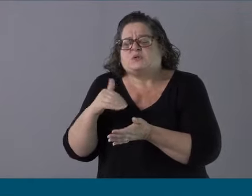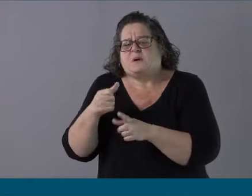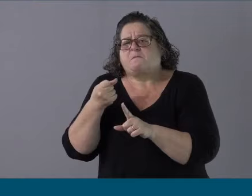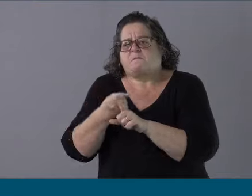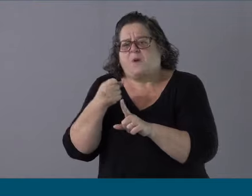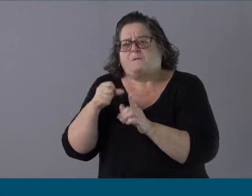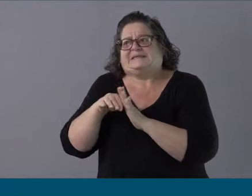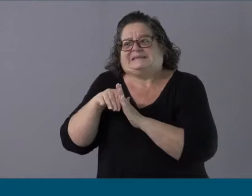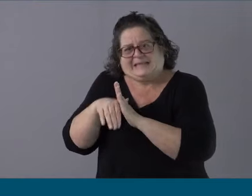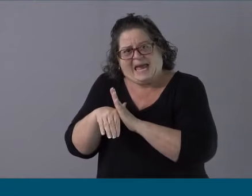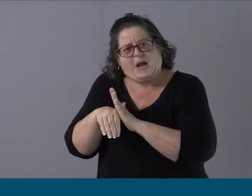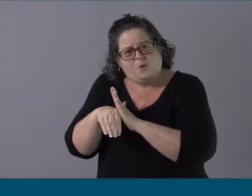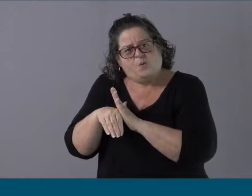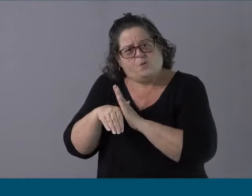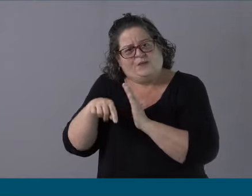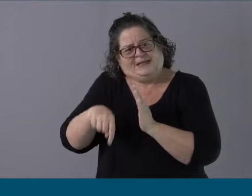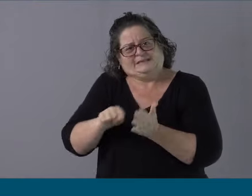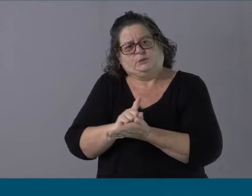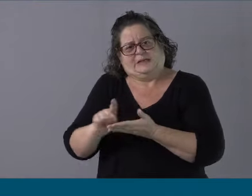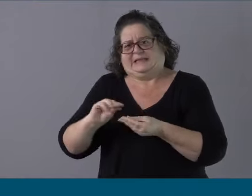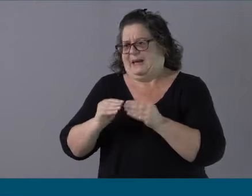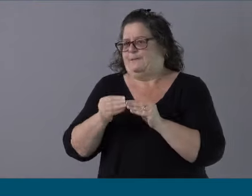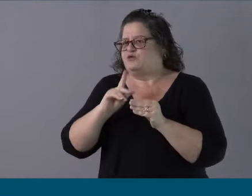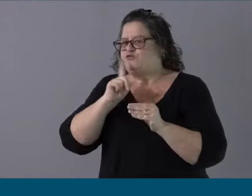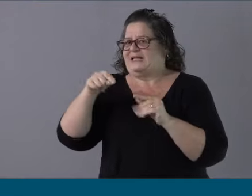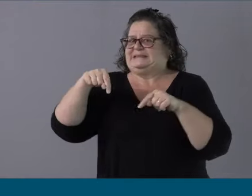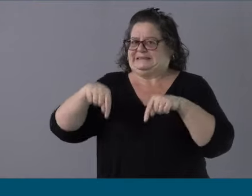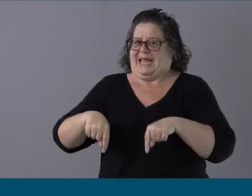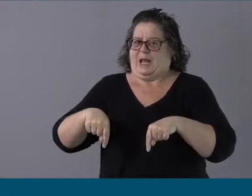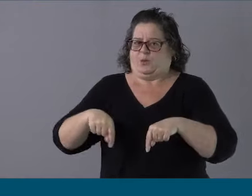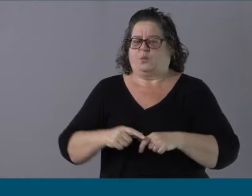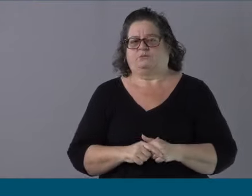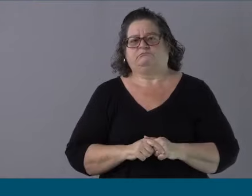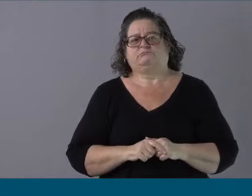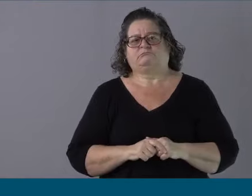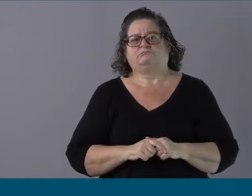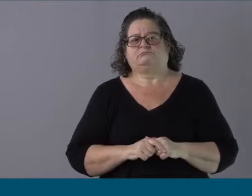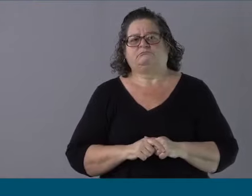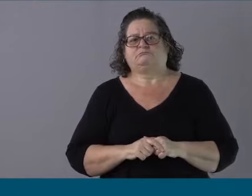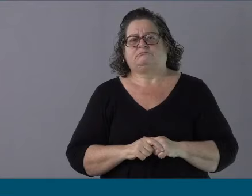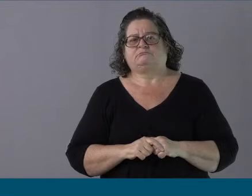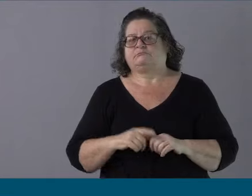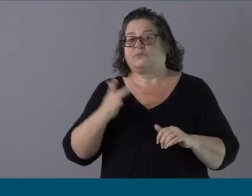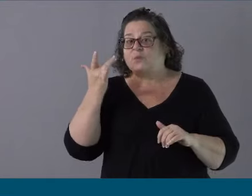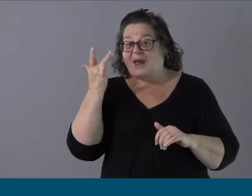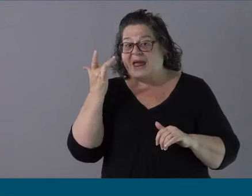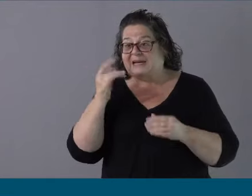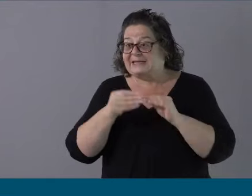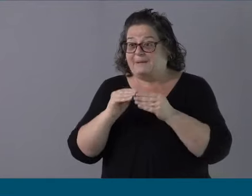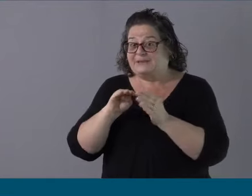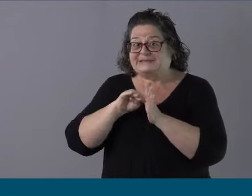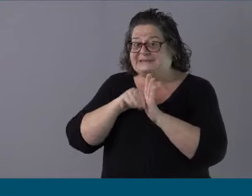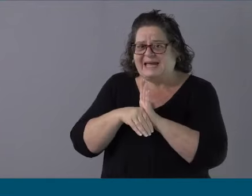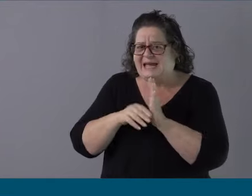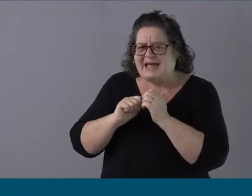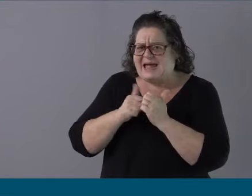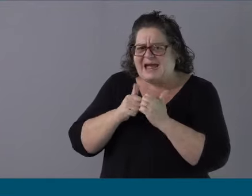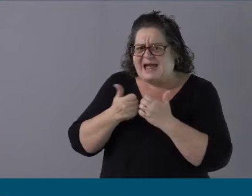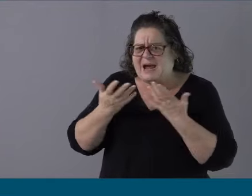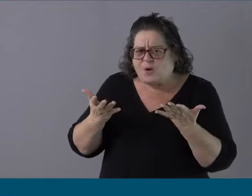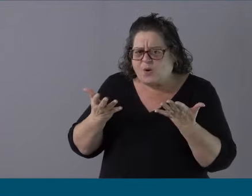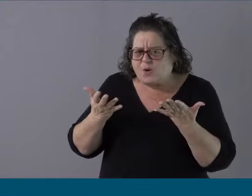leg down there. So that is a direct effect of the decisions that Arizonans have made over the